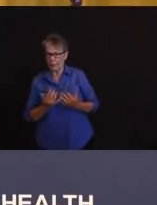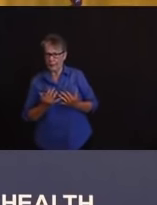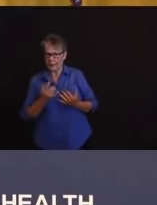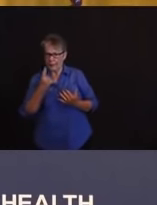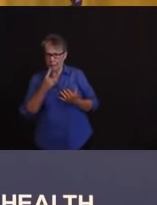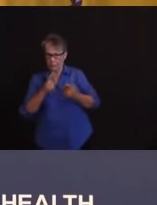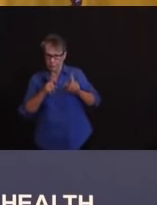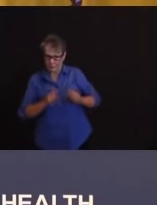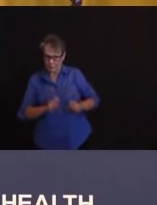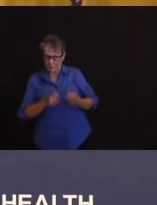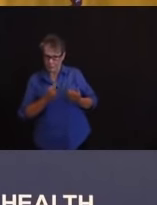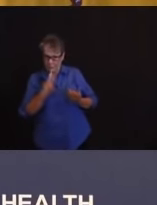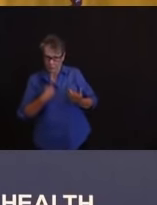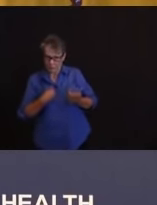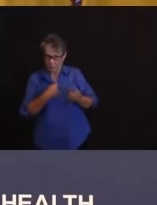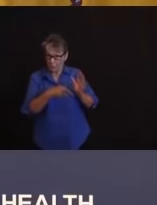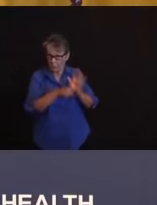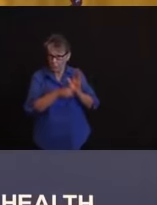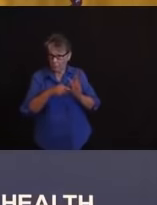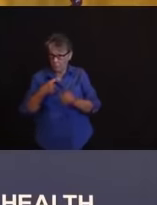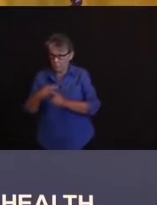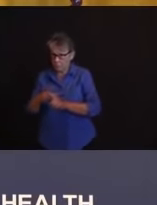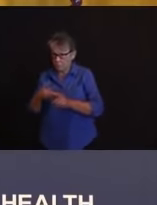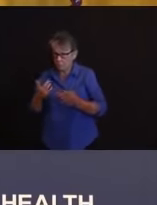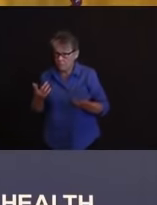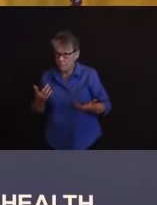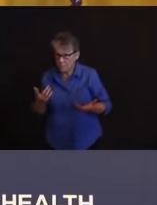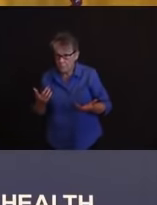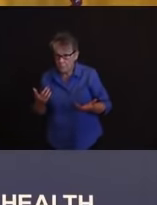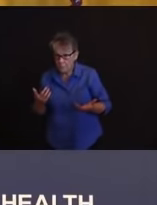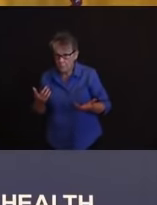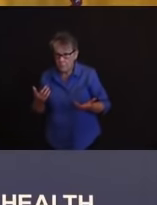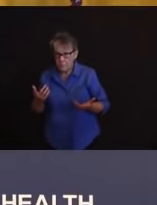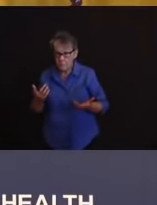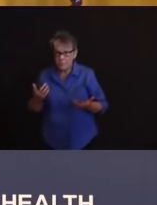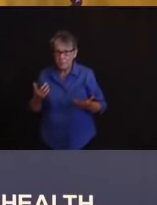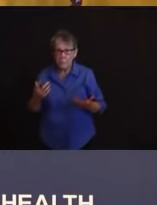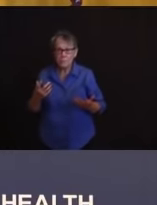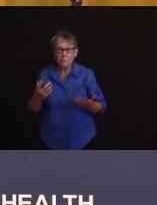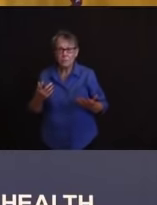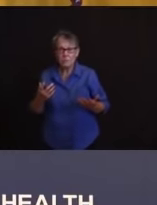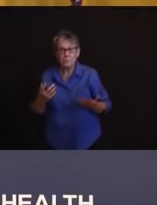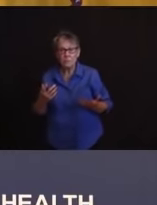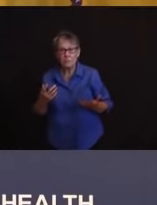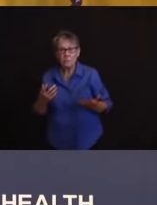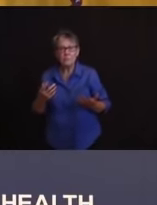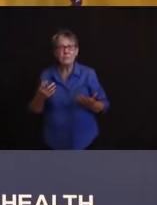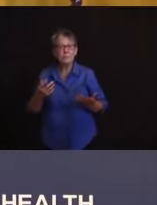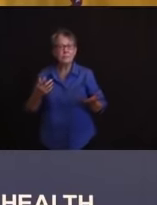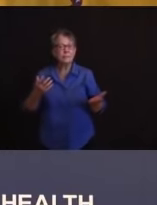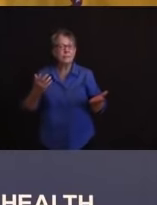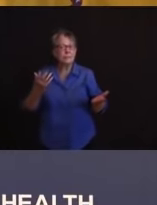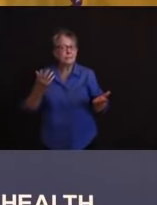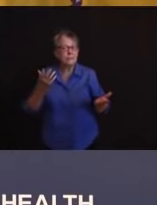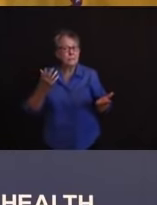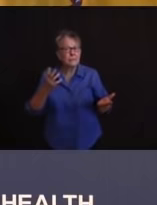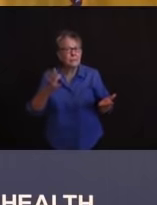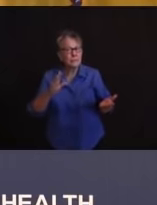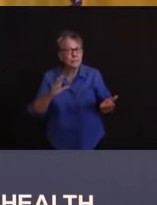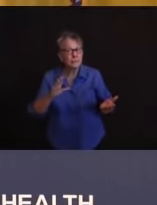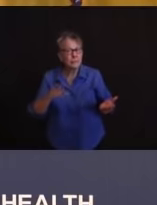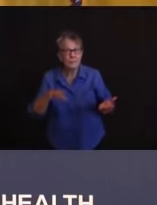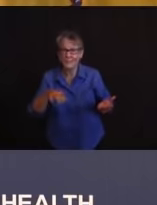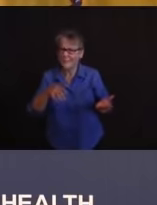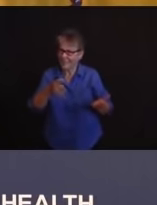even when you're going out to get tested, put these on with great vigilance. Is that fair to say? I'm sure there are other categories, and